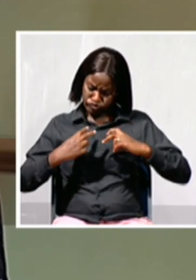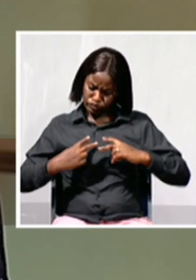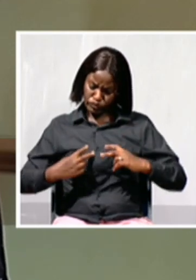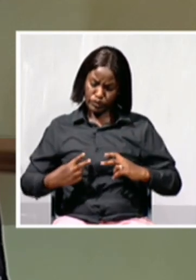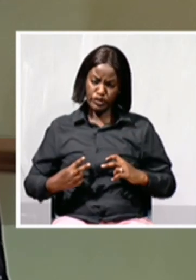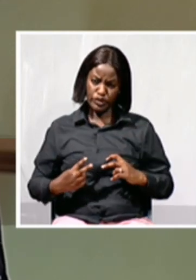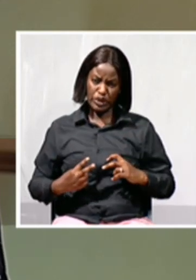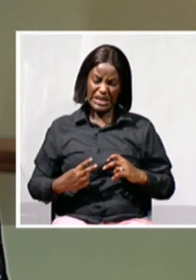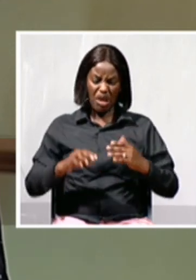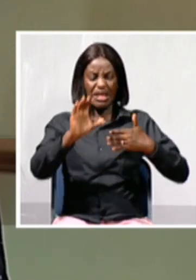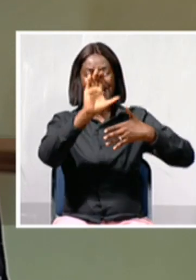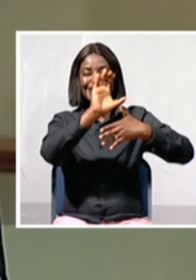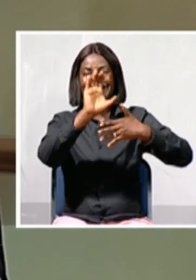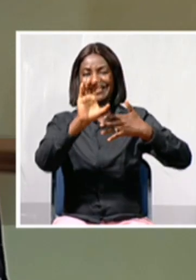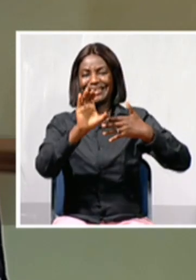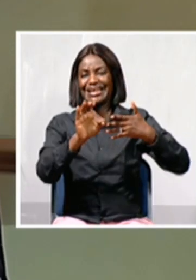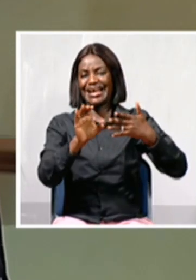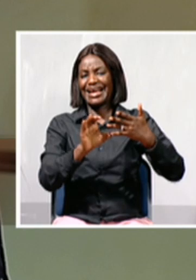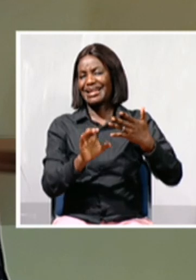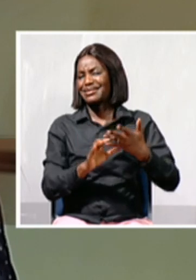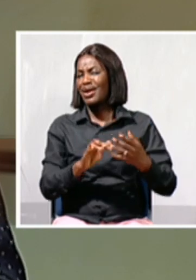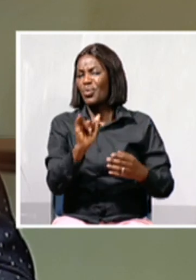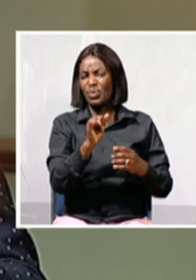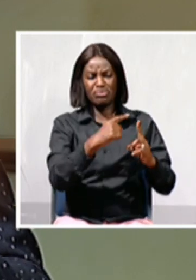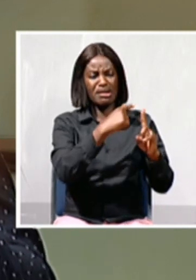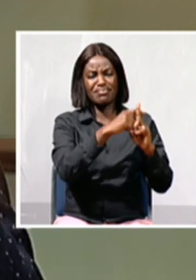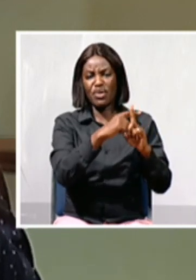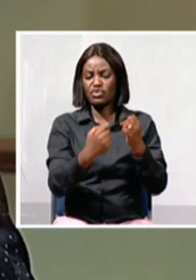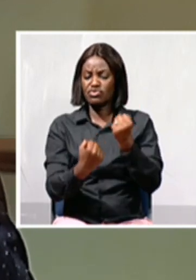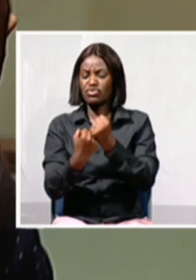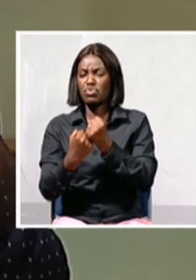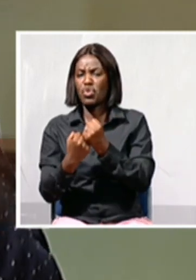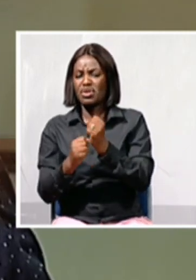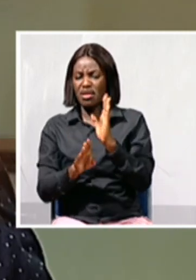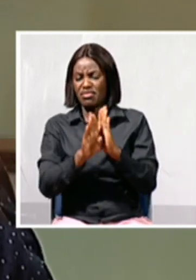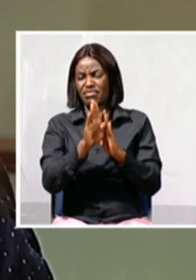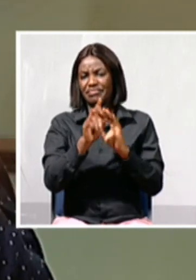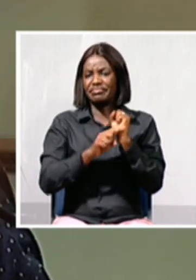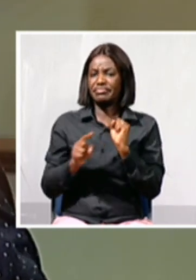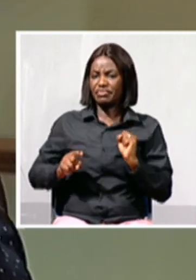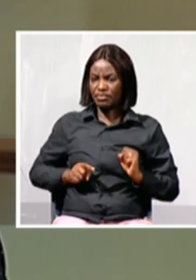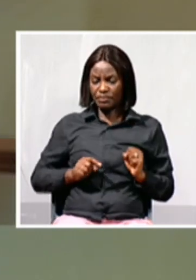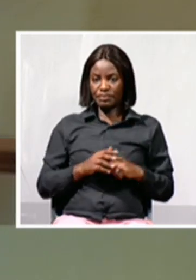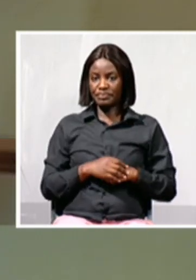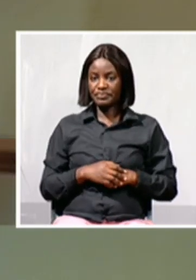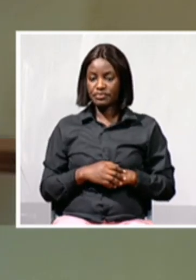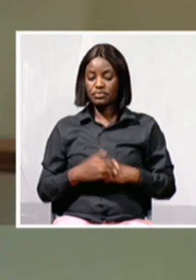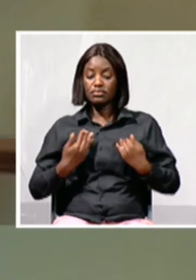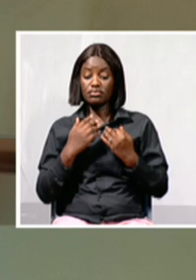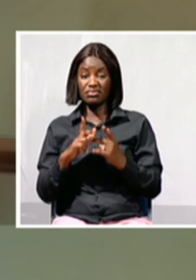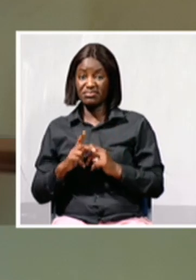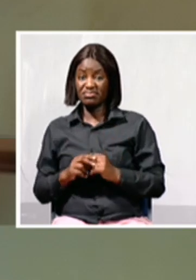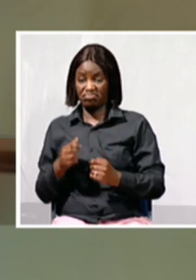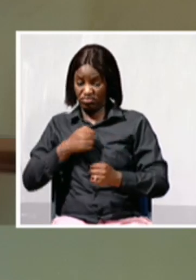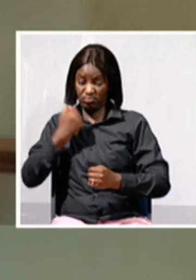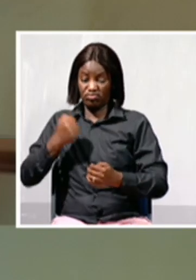need to be able to contribute to your country. And that is why we also look at a lot of young people say, I know my rights, good, fine. But you know that every right